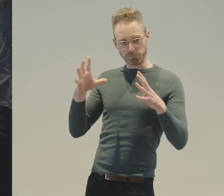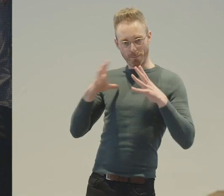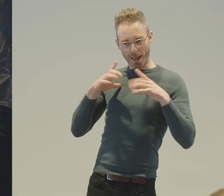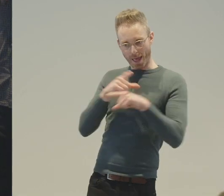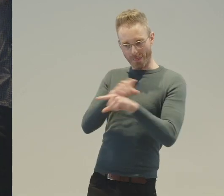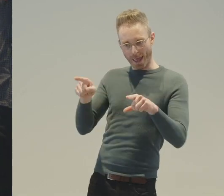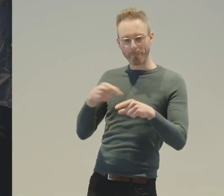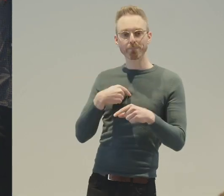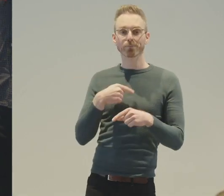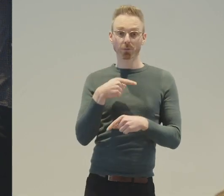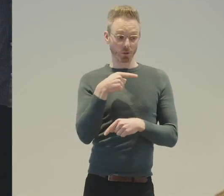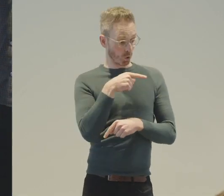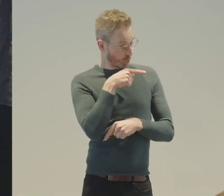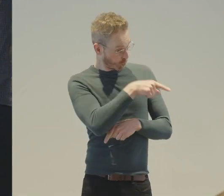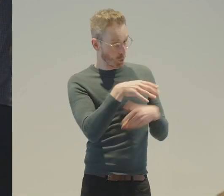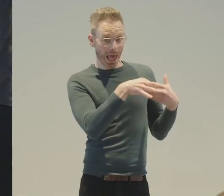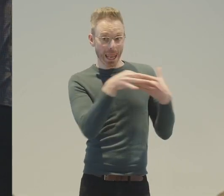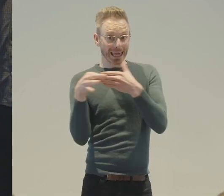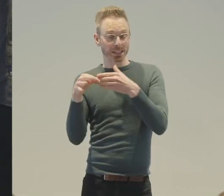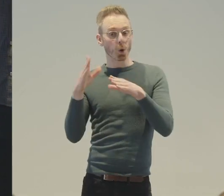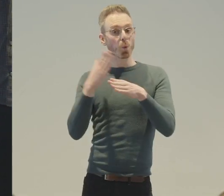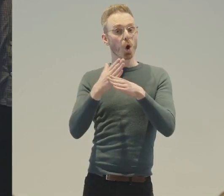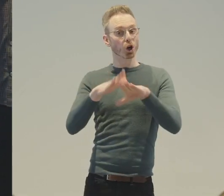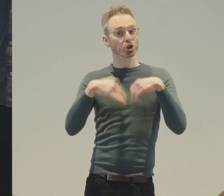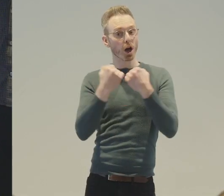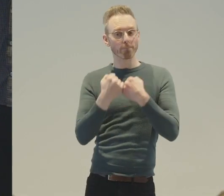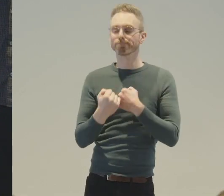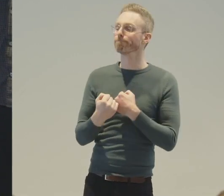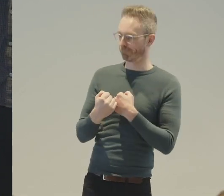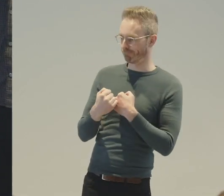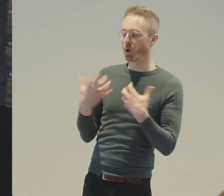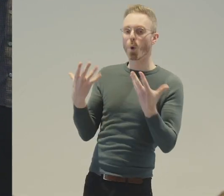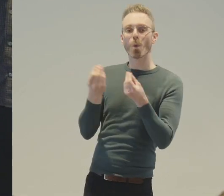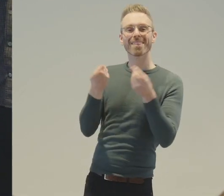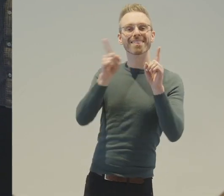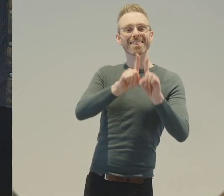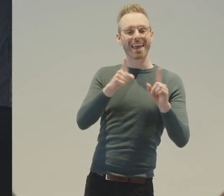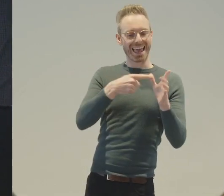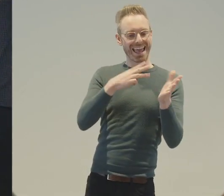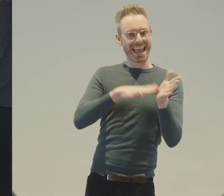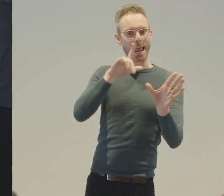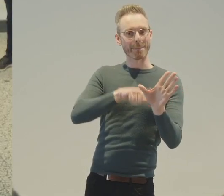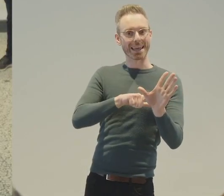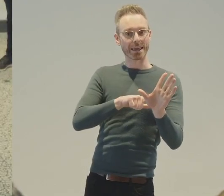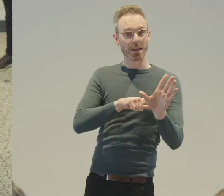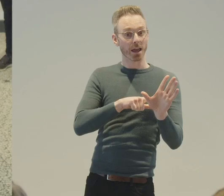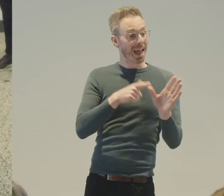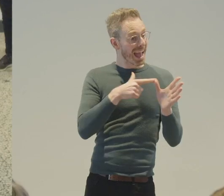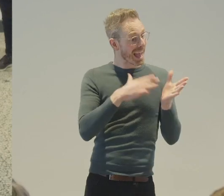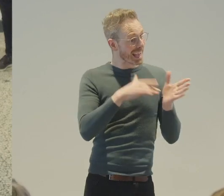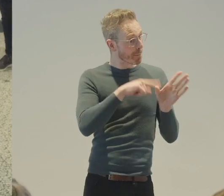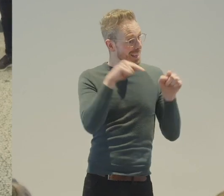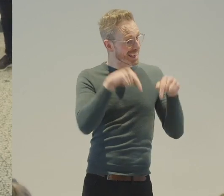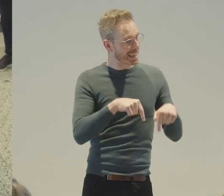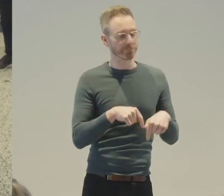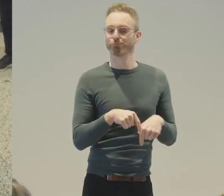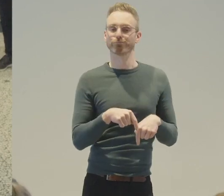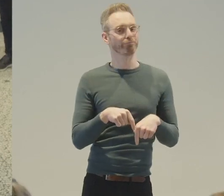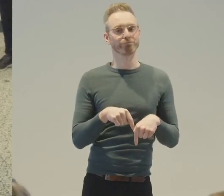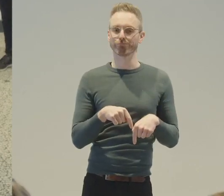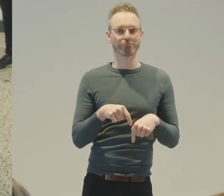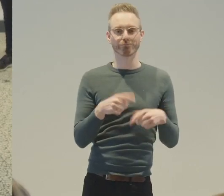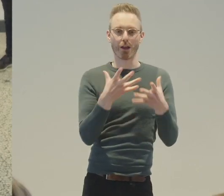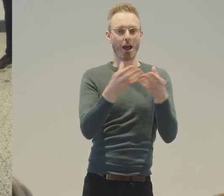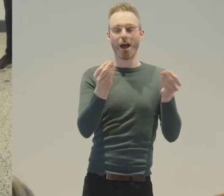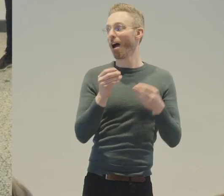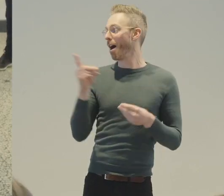called Amy. Is Amy here today? No. Oh, okay. There we go. I'm going to say give a shout out to